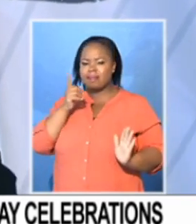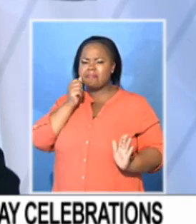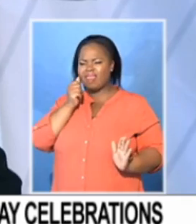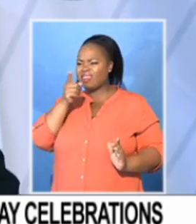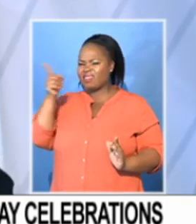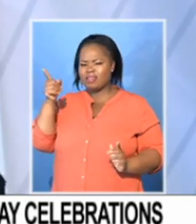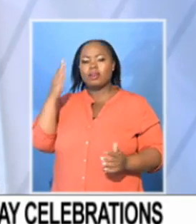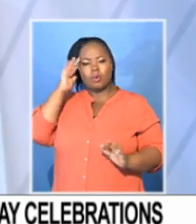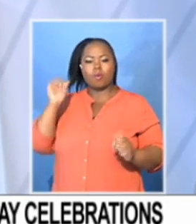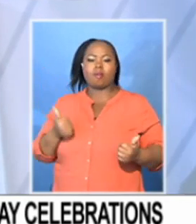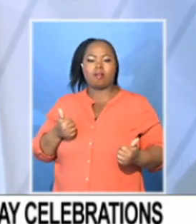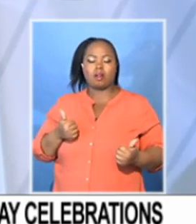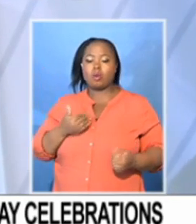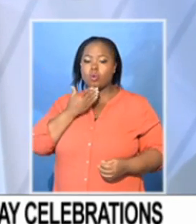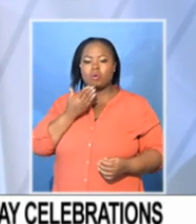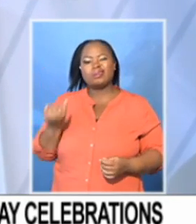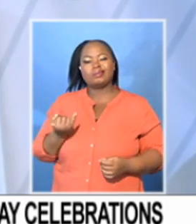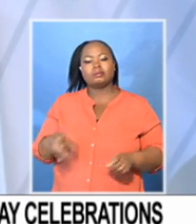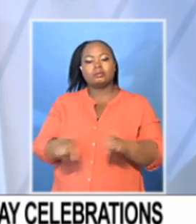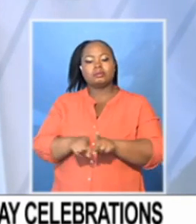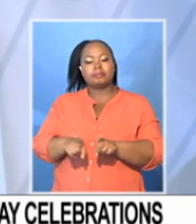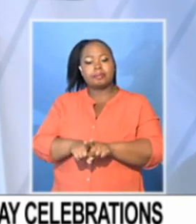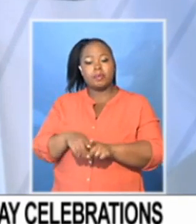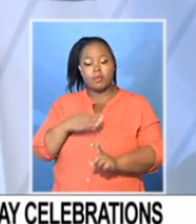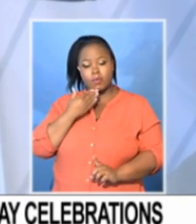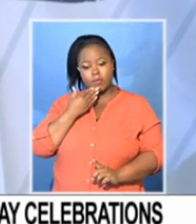to them, such as